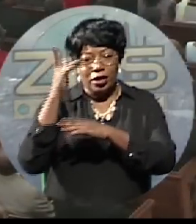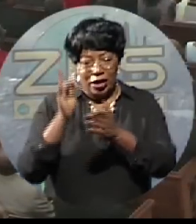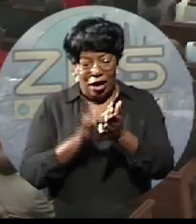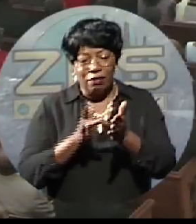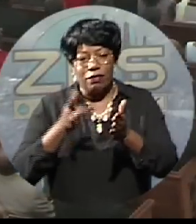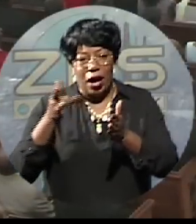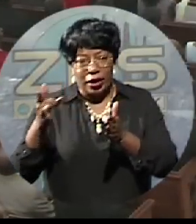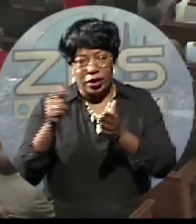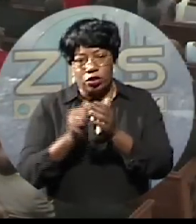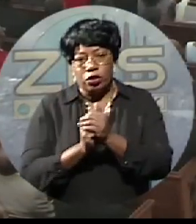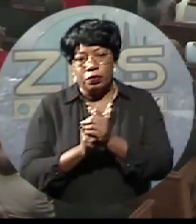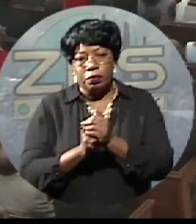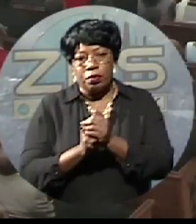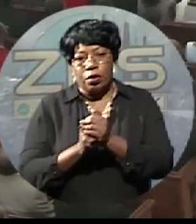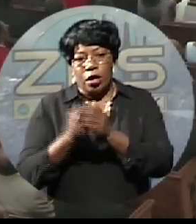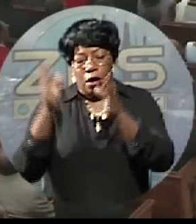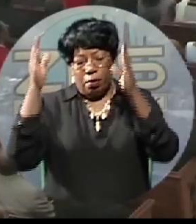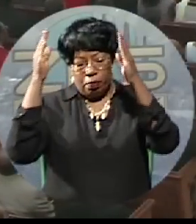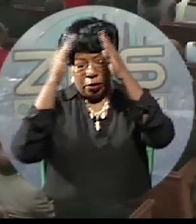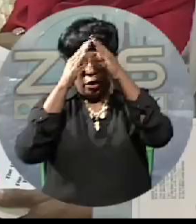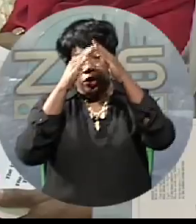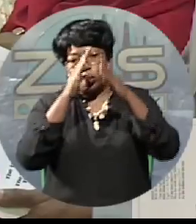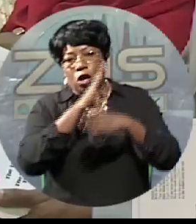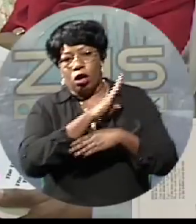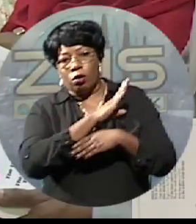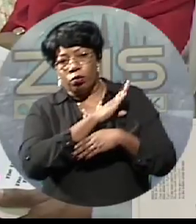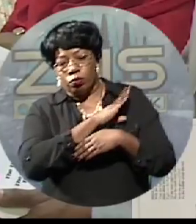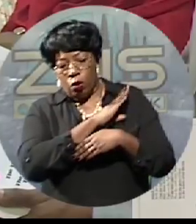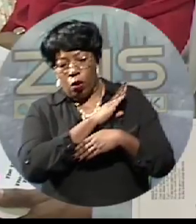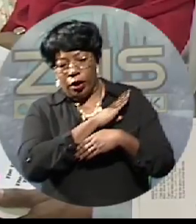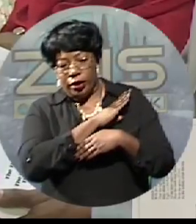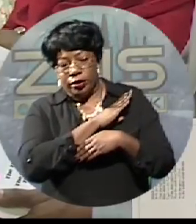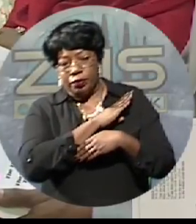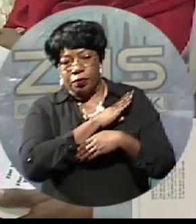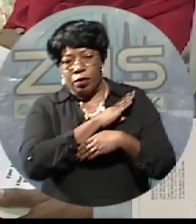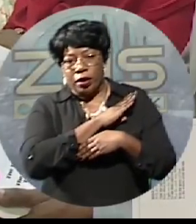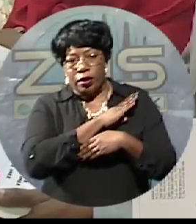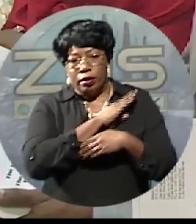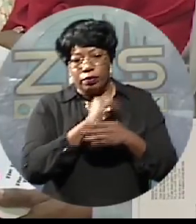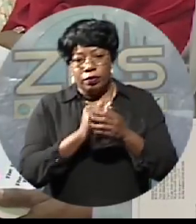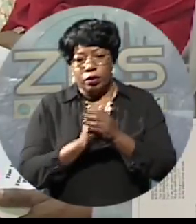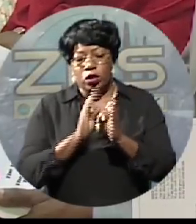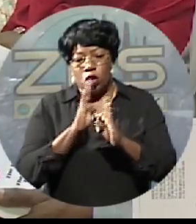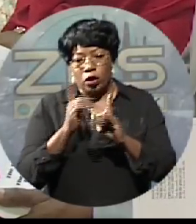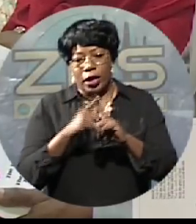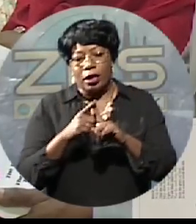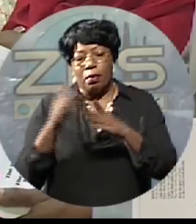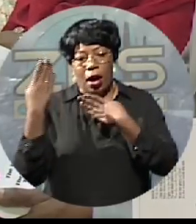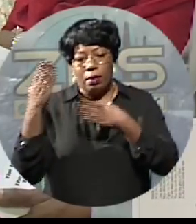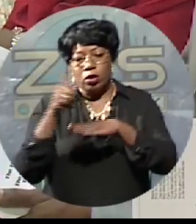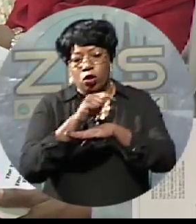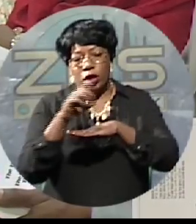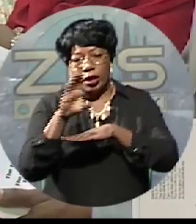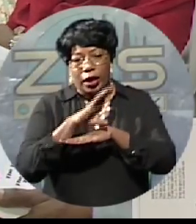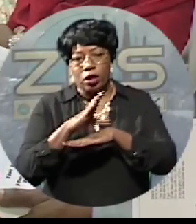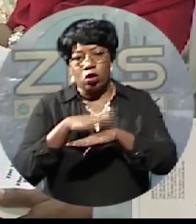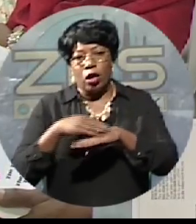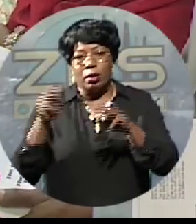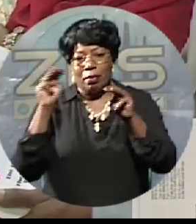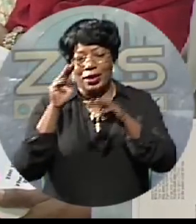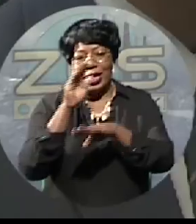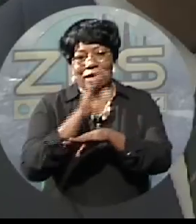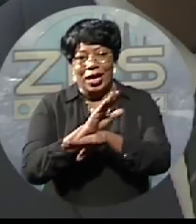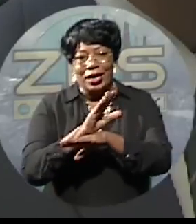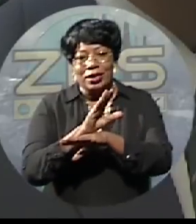who was speaking at the opening of the 114th session of the Synod of the Anglican Diocese of the Bahamas and Turks and Caicos Islands Monday night,